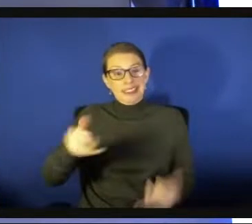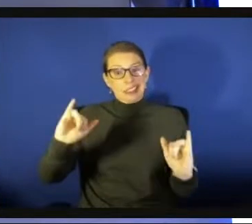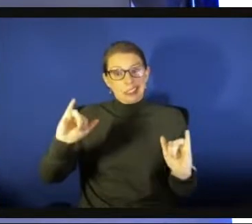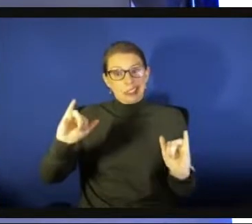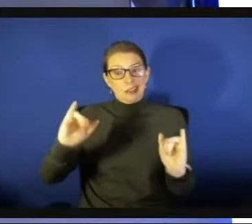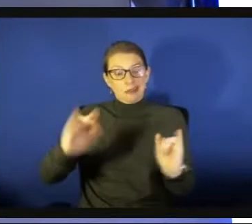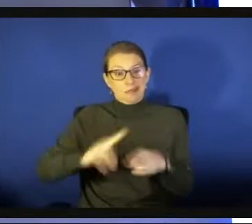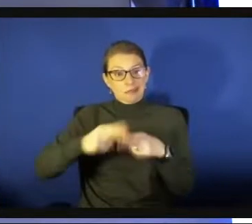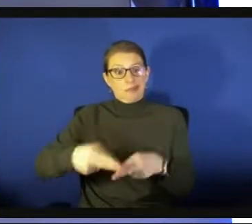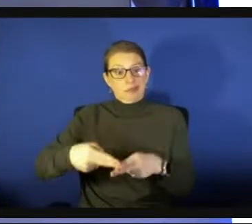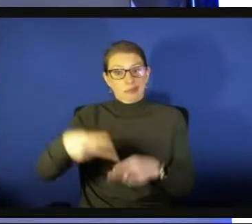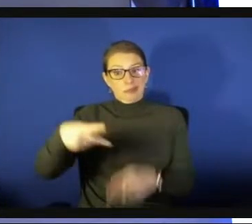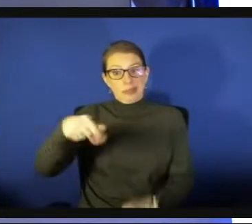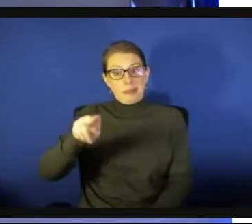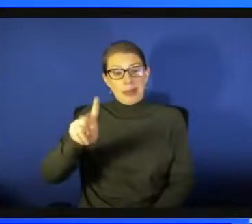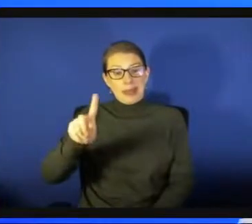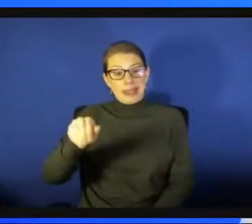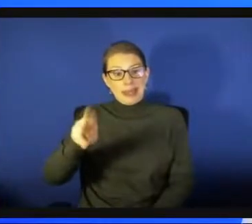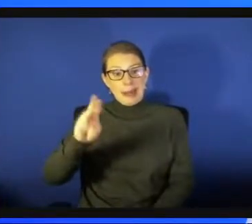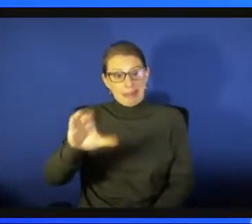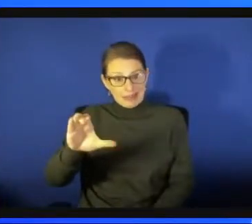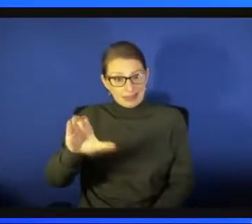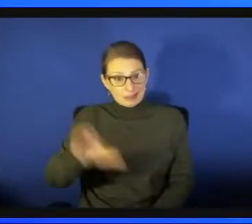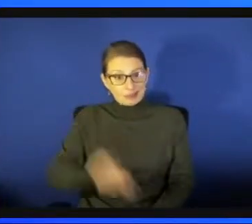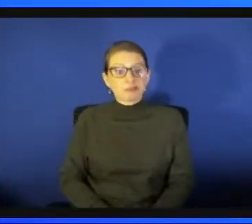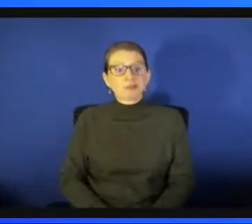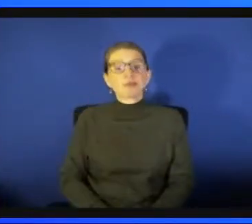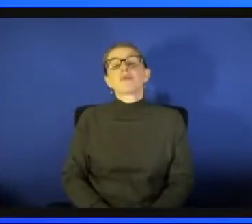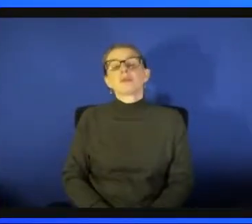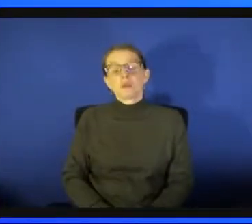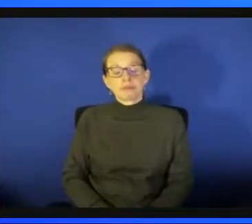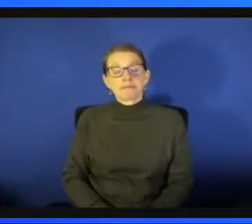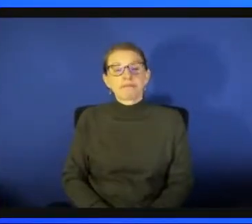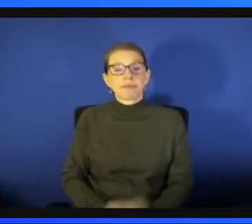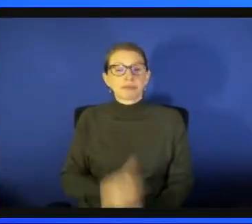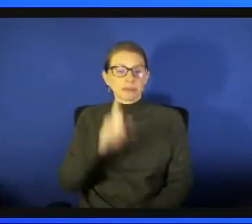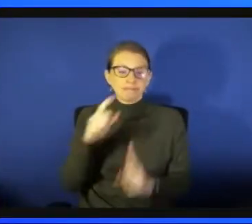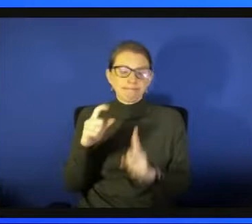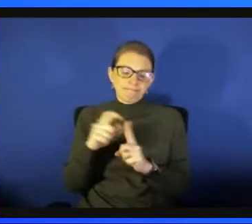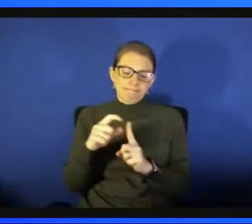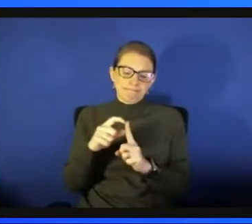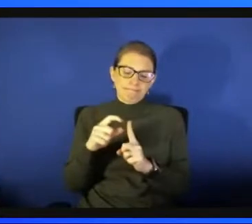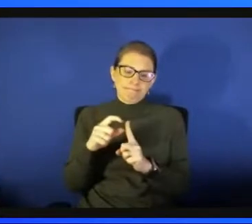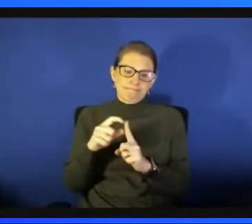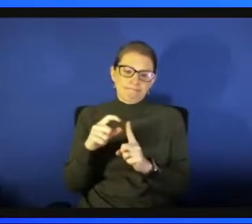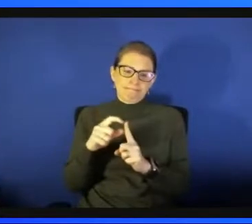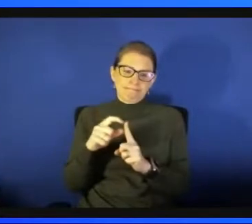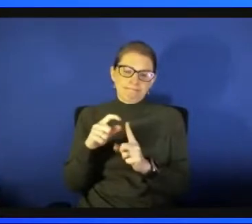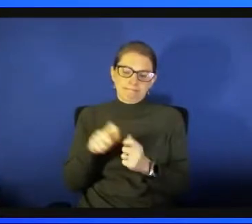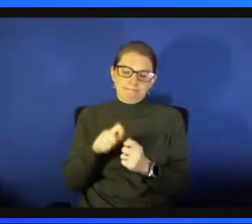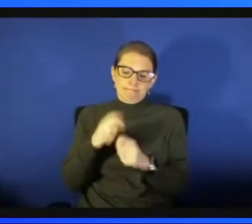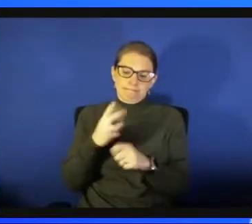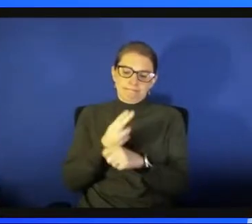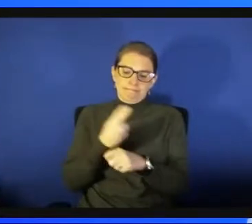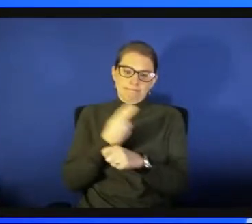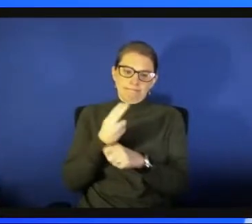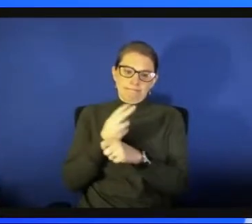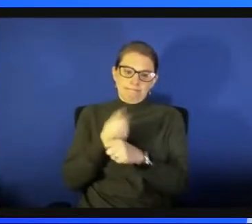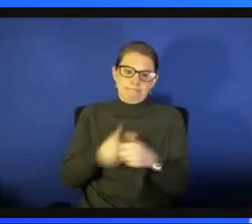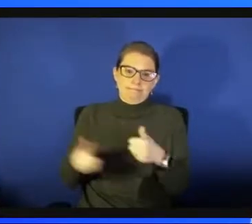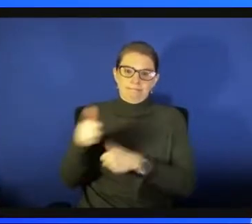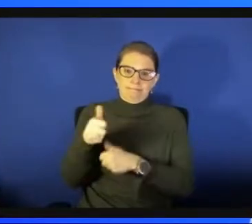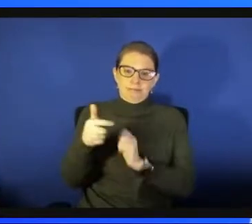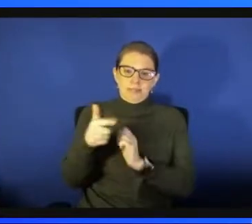pandemic. Well, I think it's just, again, I think it's just words being used by the leadership, by the legislature, to